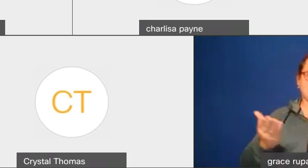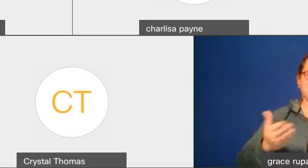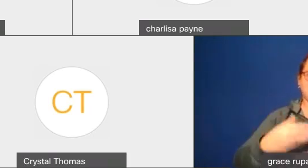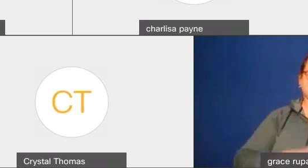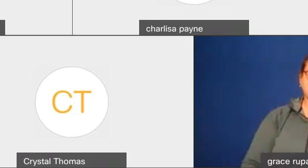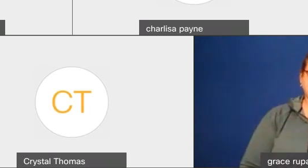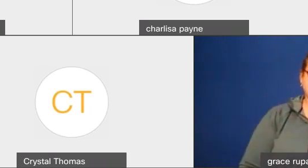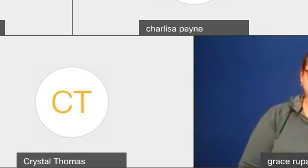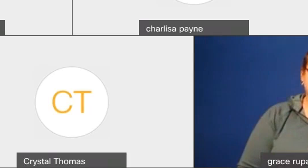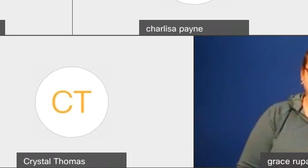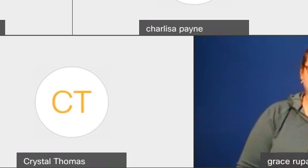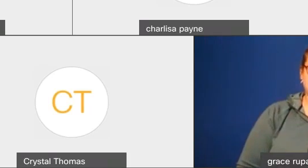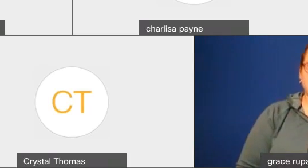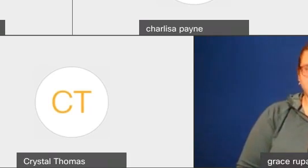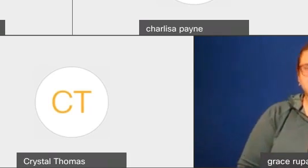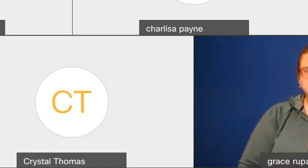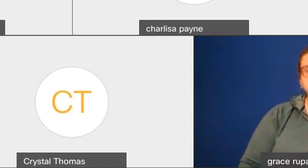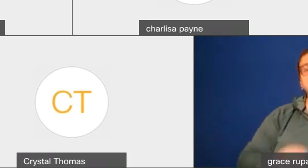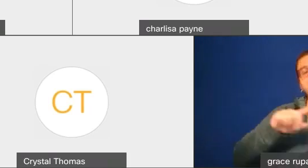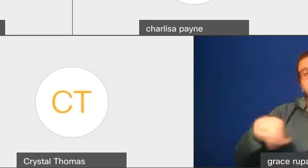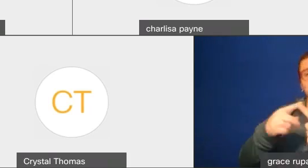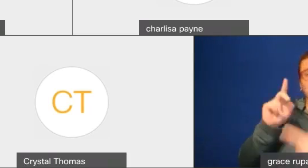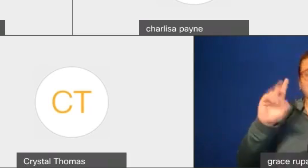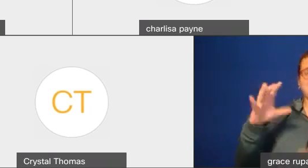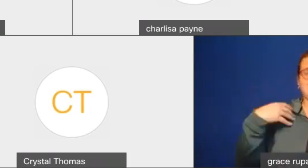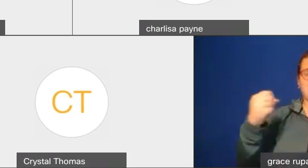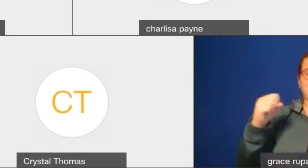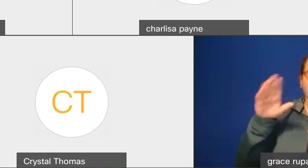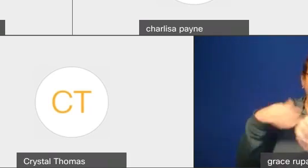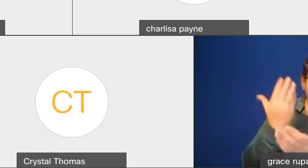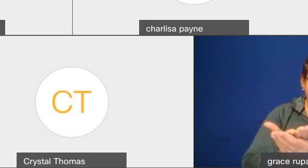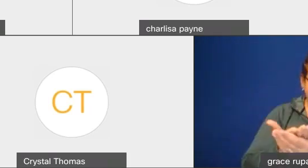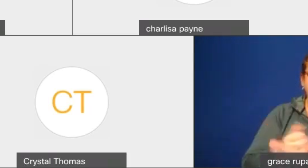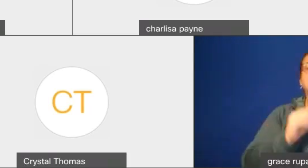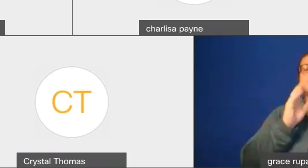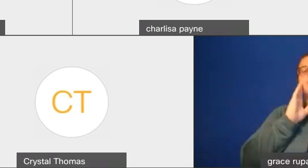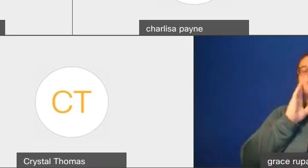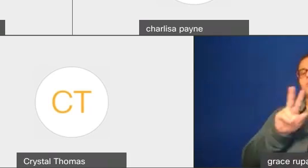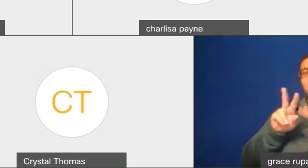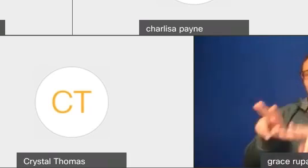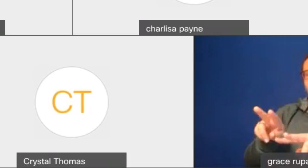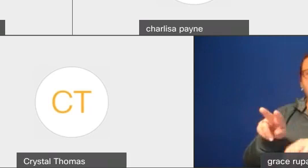So we will watch for when the DC Health staff are here and